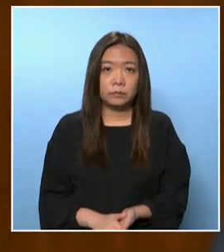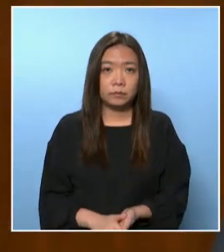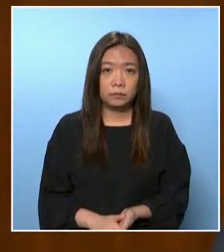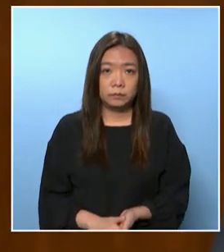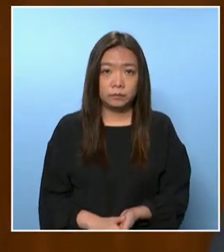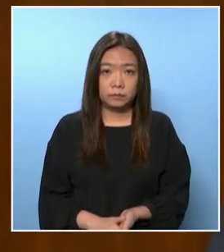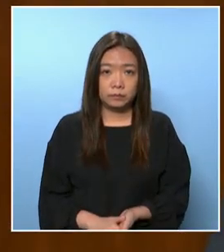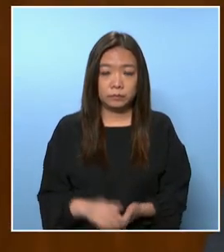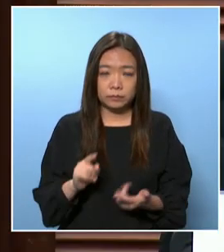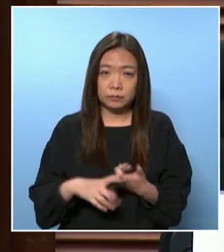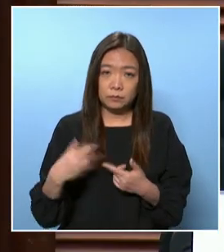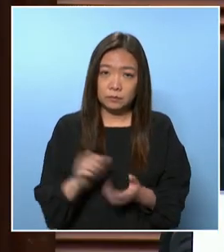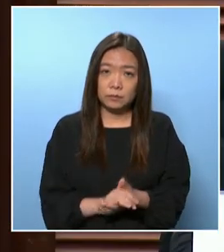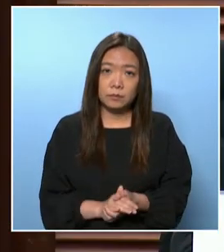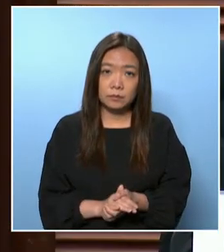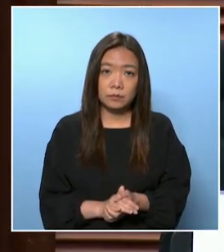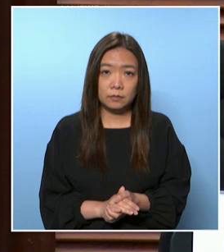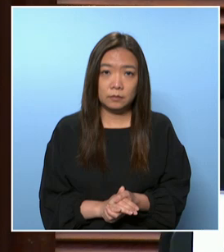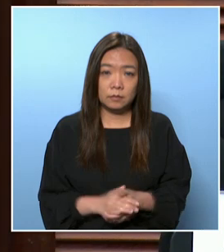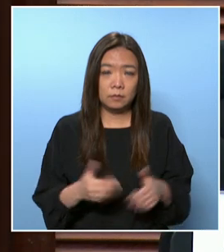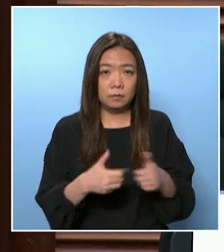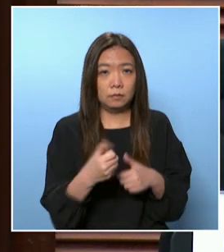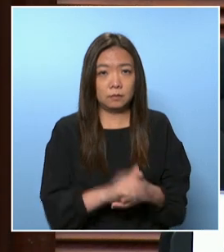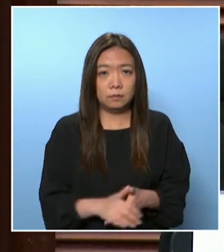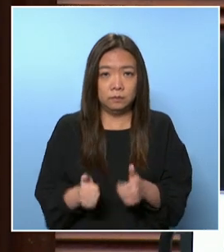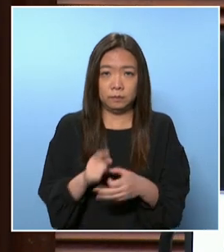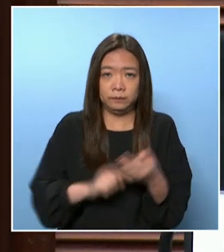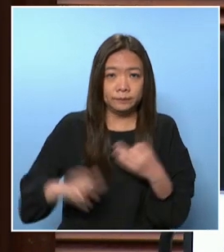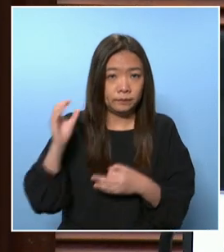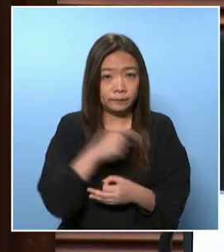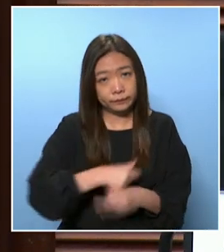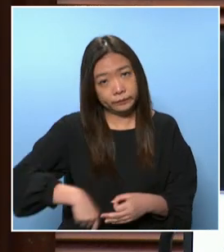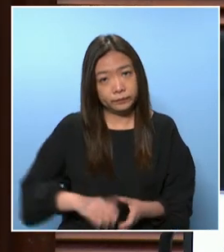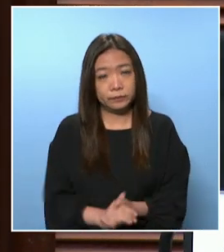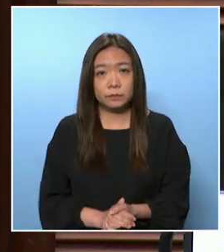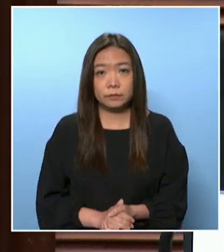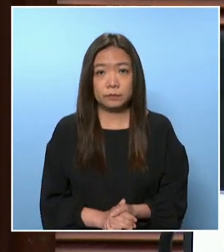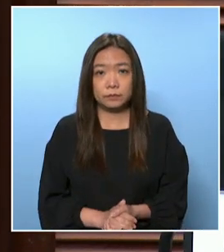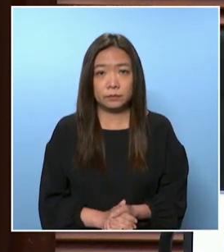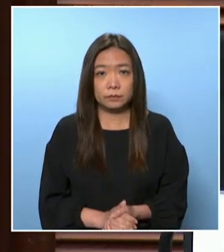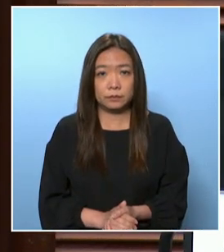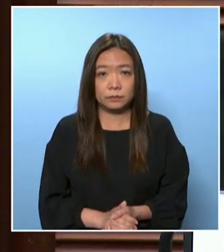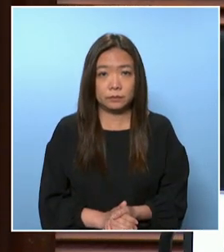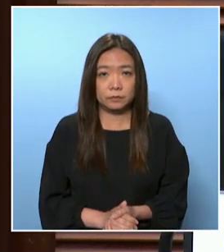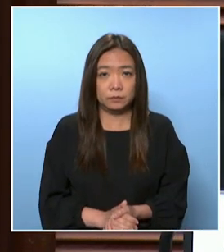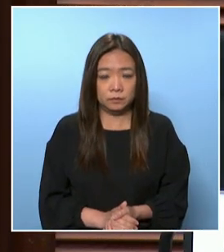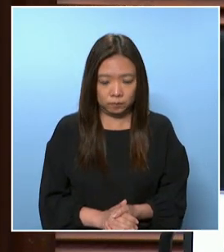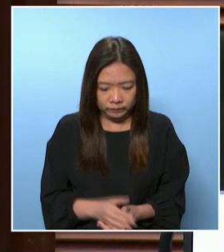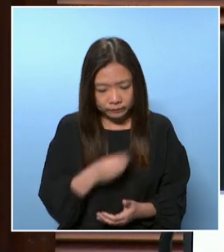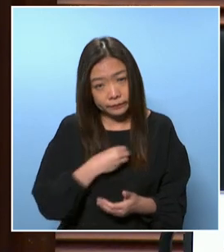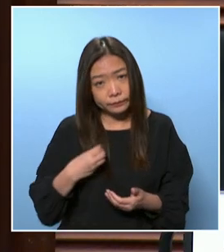for us to engage in some discussion. Under Secretary. Thanks very much, Chairman, and thank